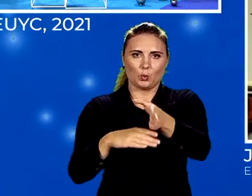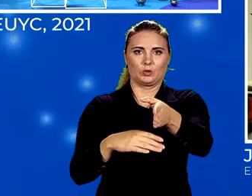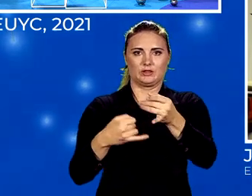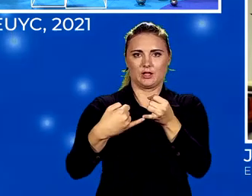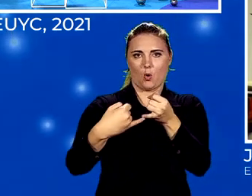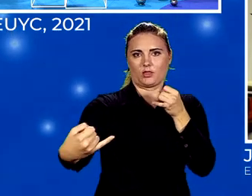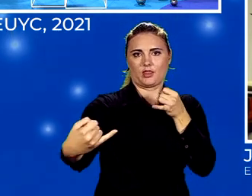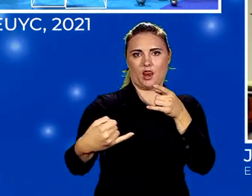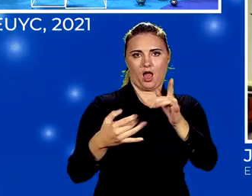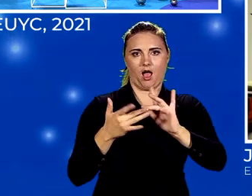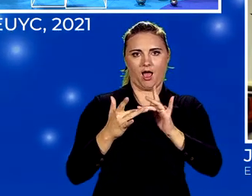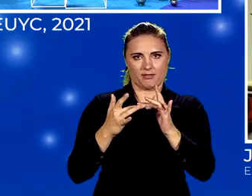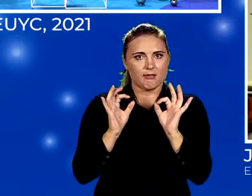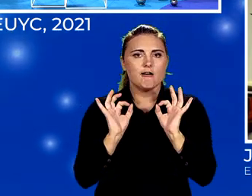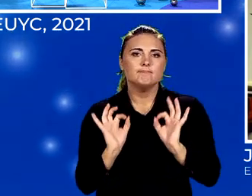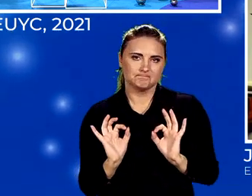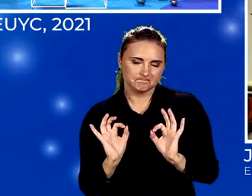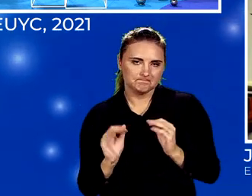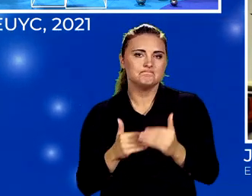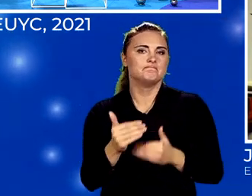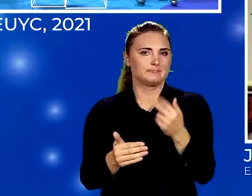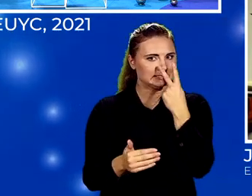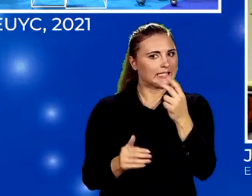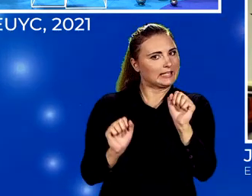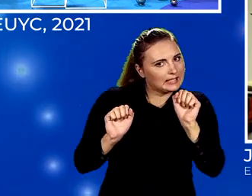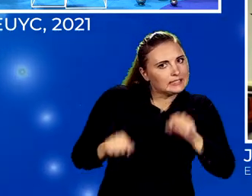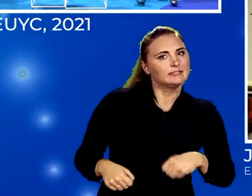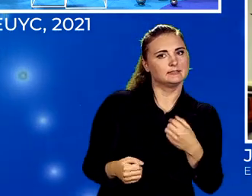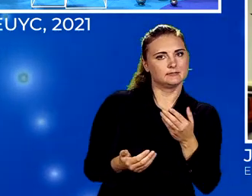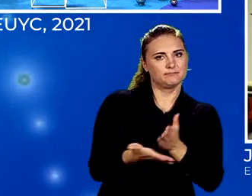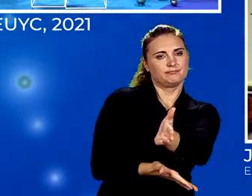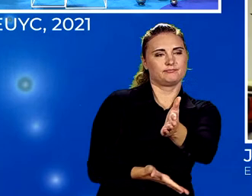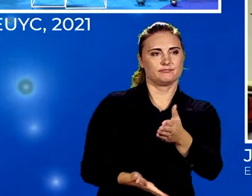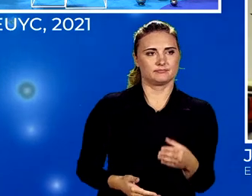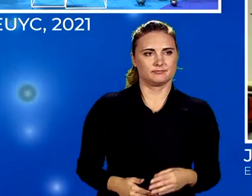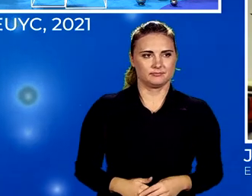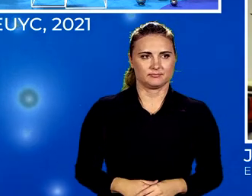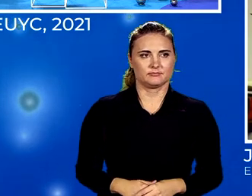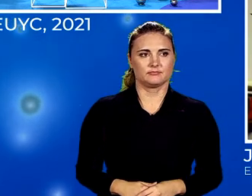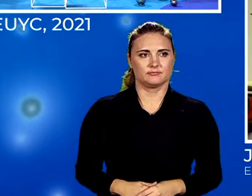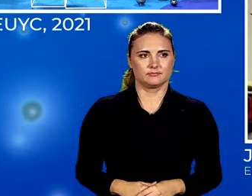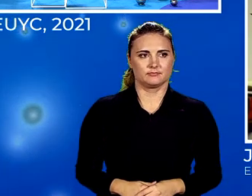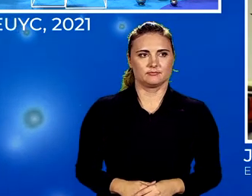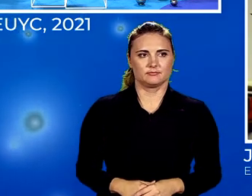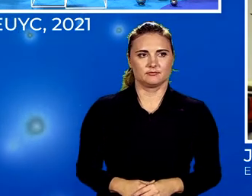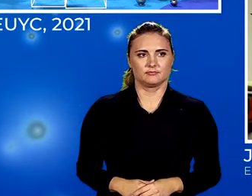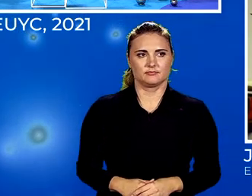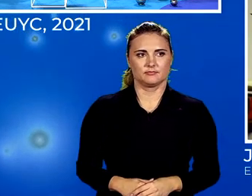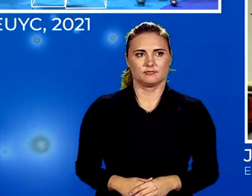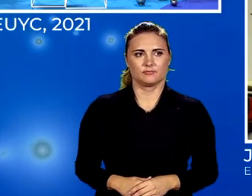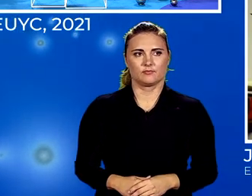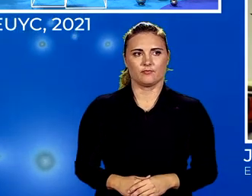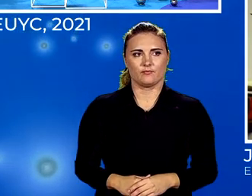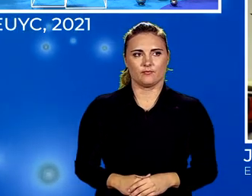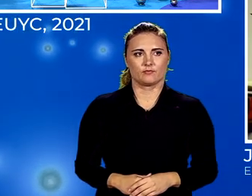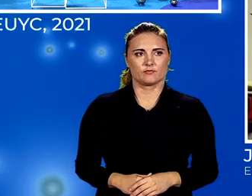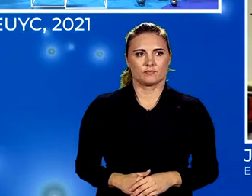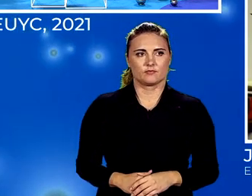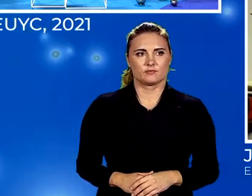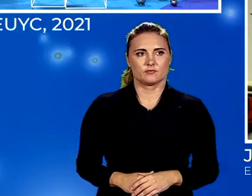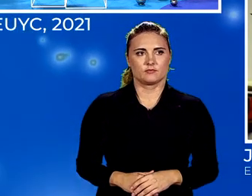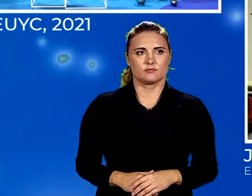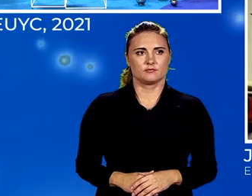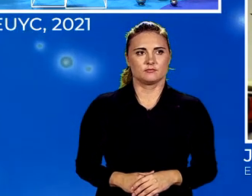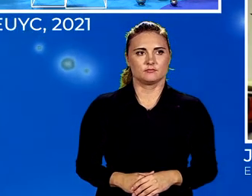not taken into account the specific needs of young people and youth organizations for them to be able to